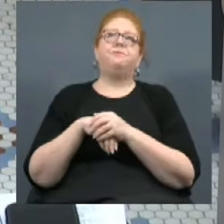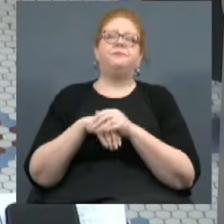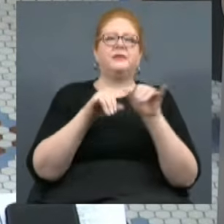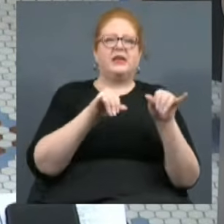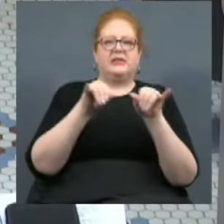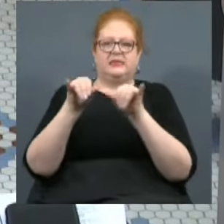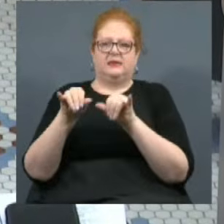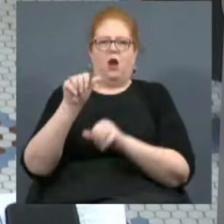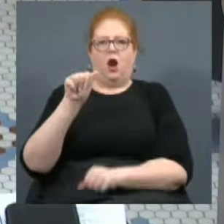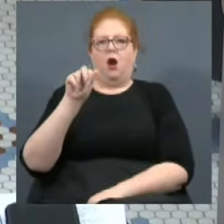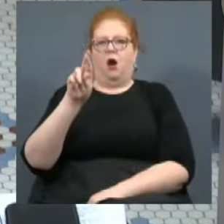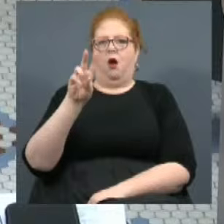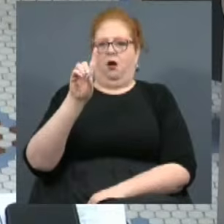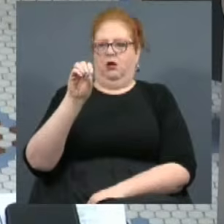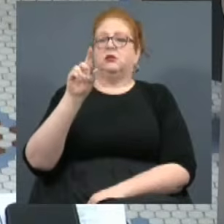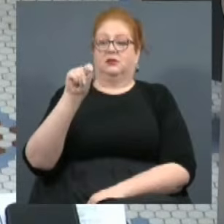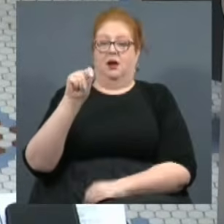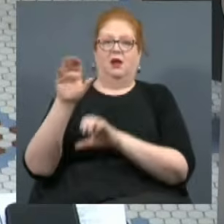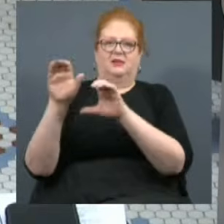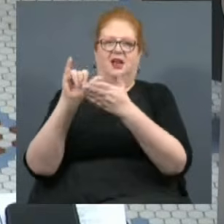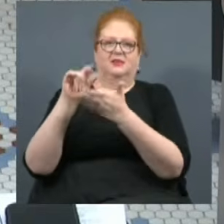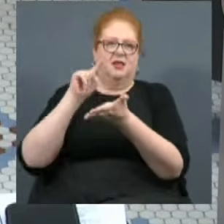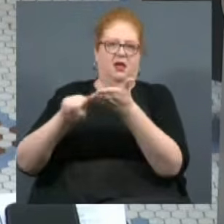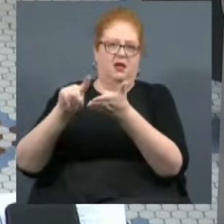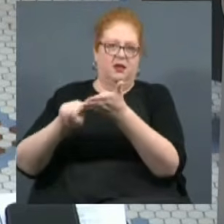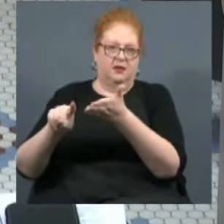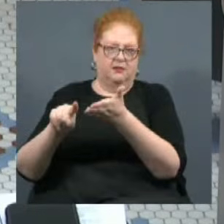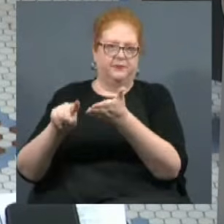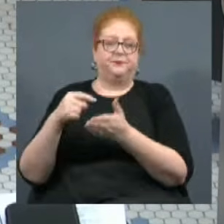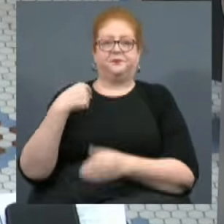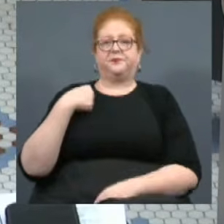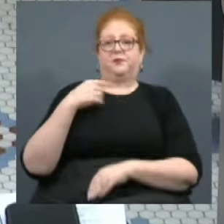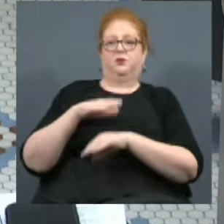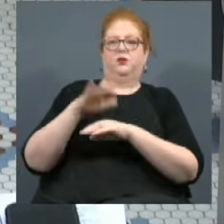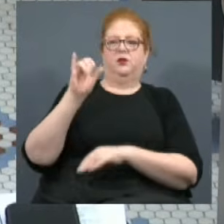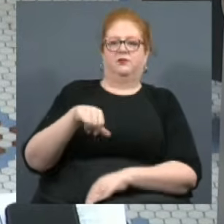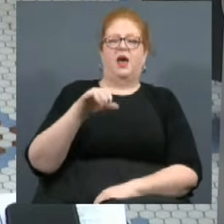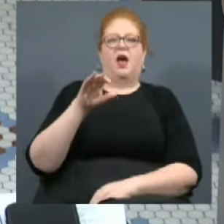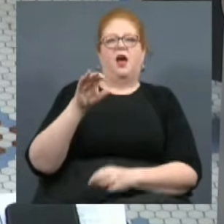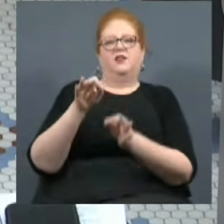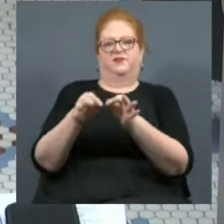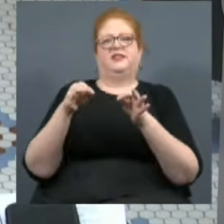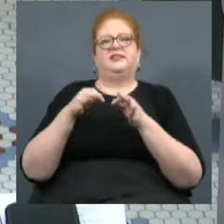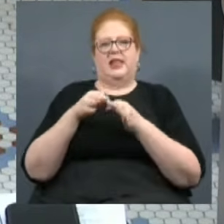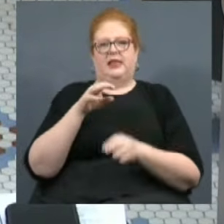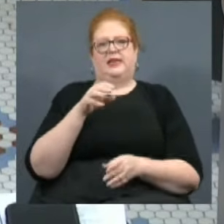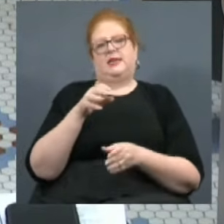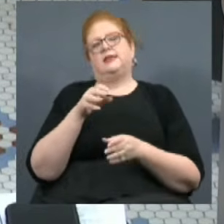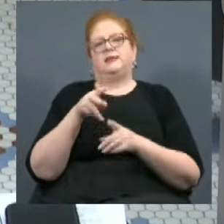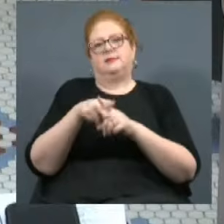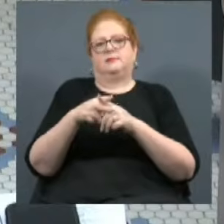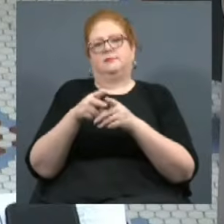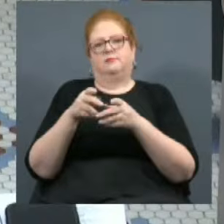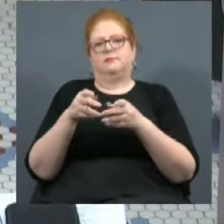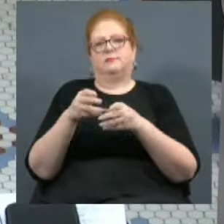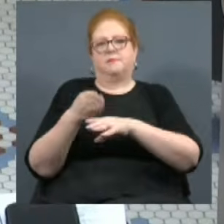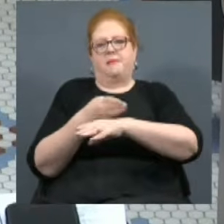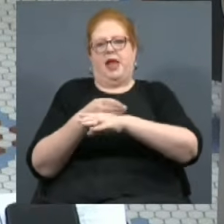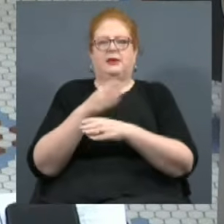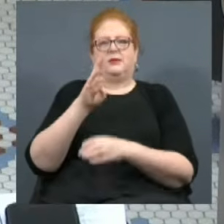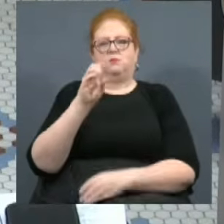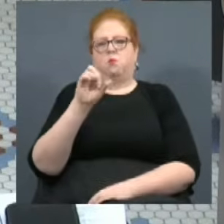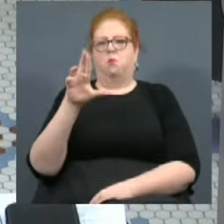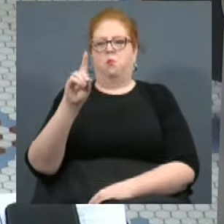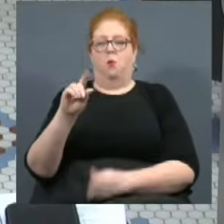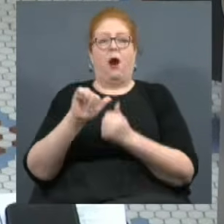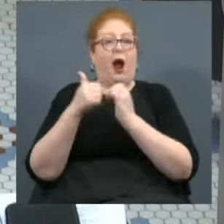does the inspection for us. I'd sit on that facilities maintenance board, so I don't know how often they do it, but they do it every few